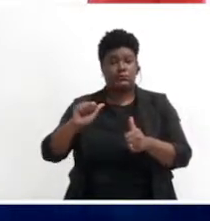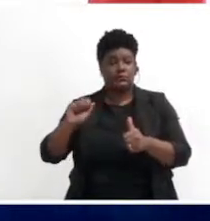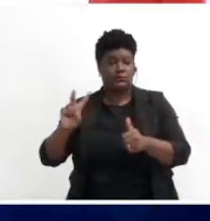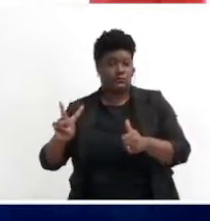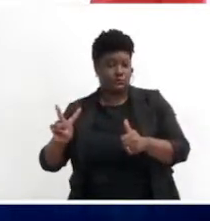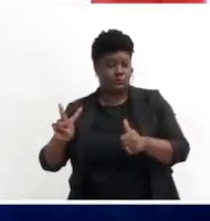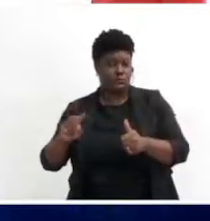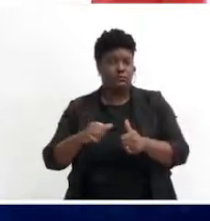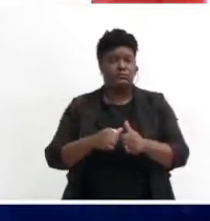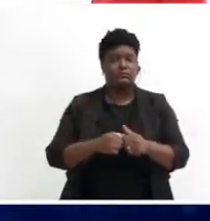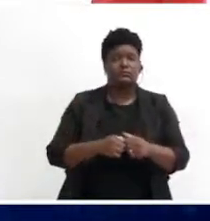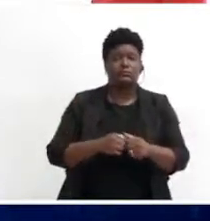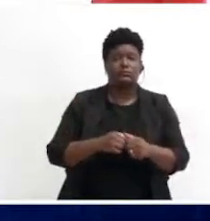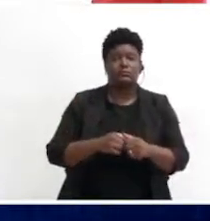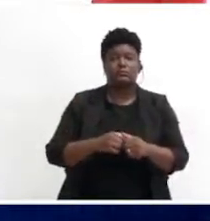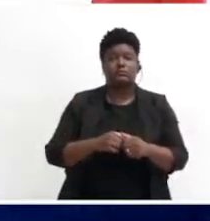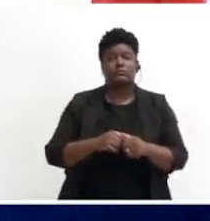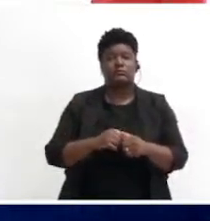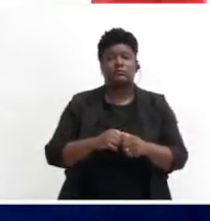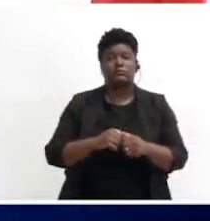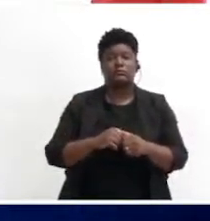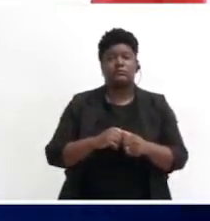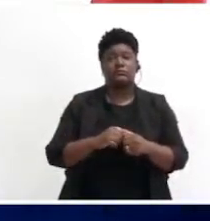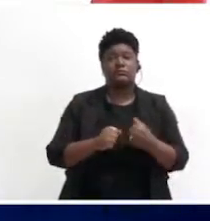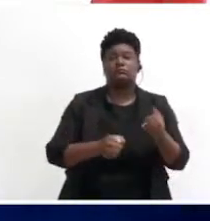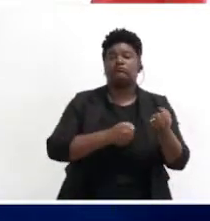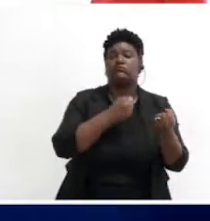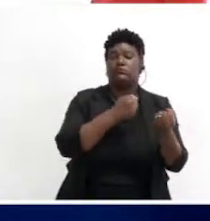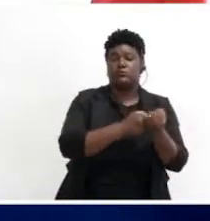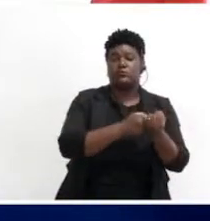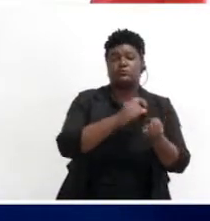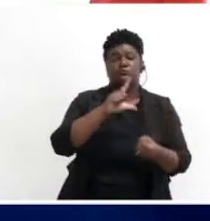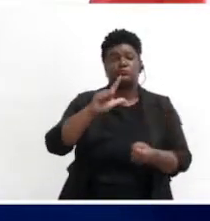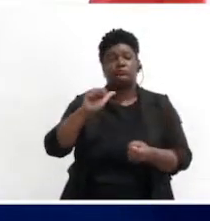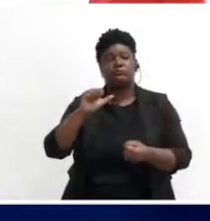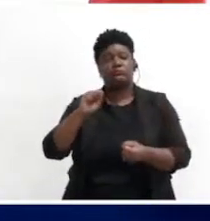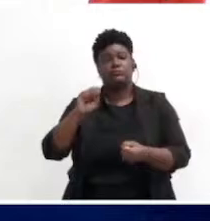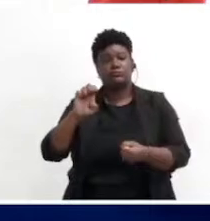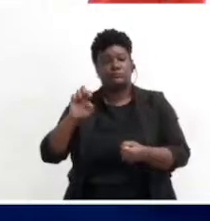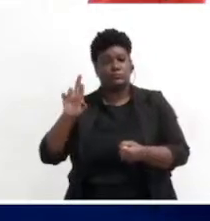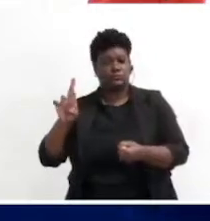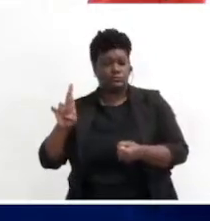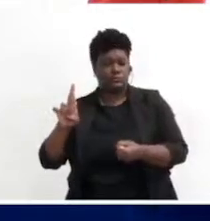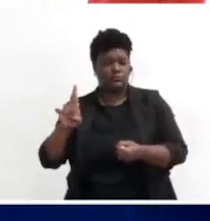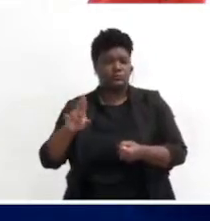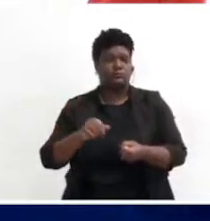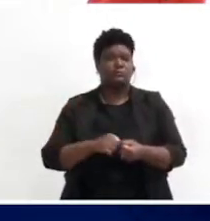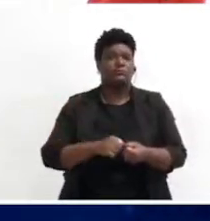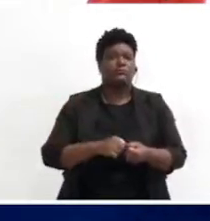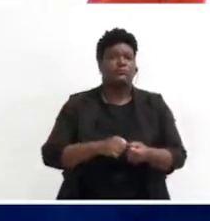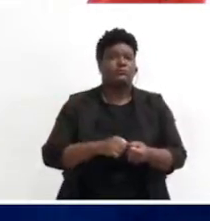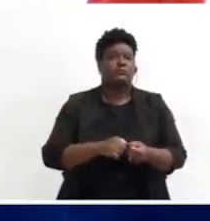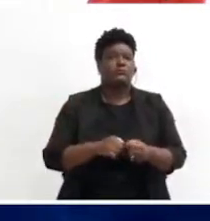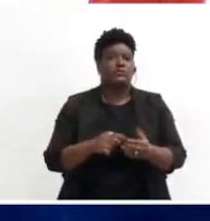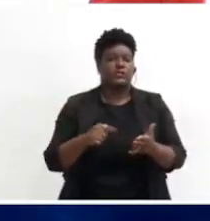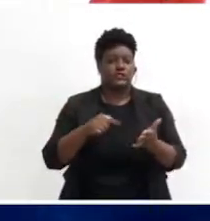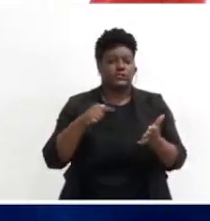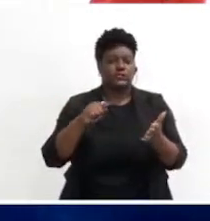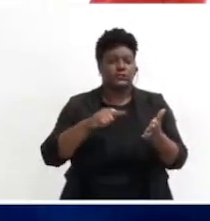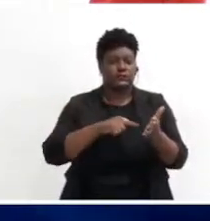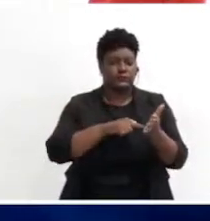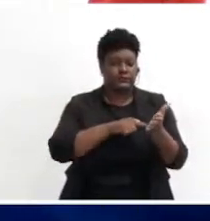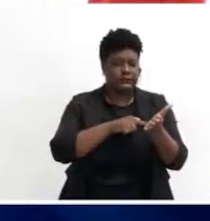laser bonding. But essentially you're shining a laser either from the top or the bottom through